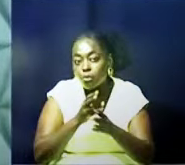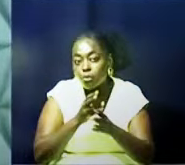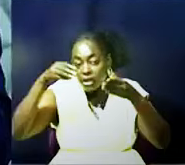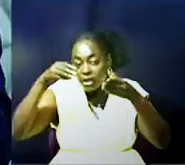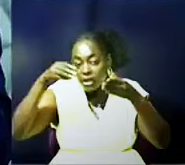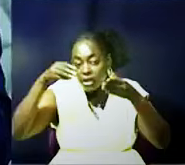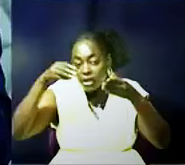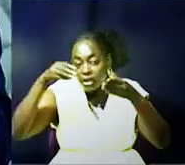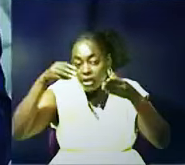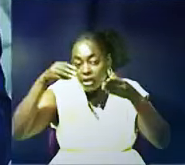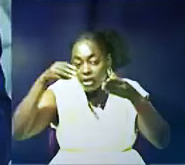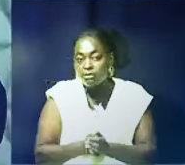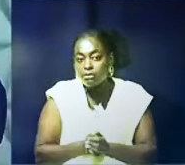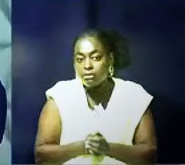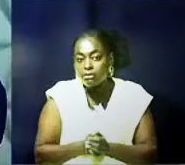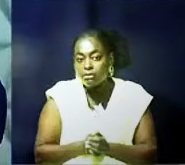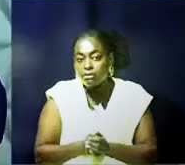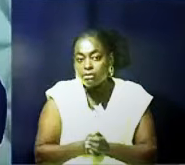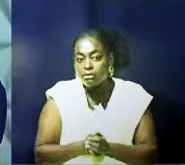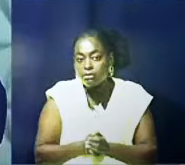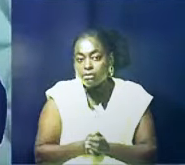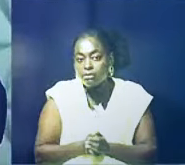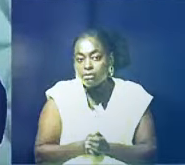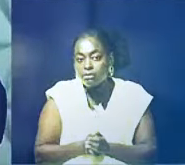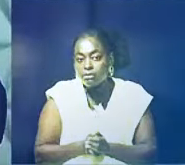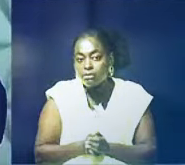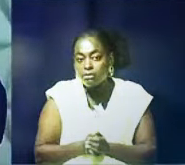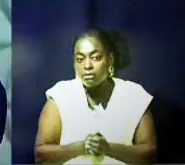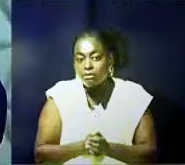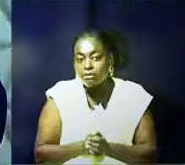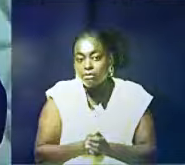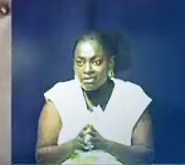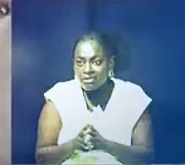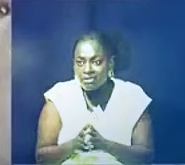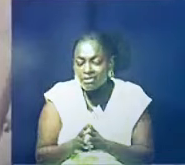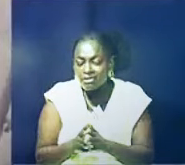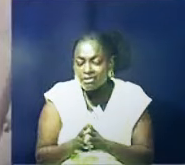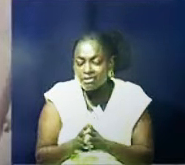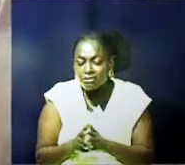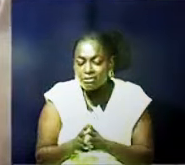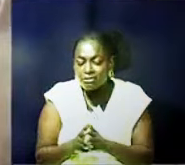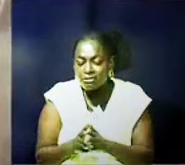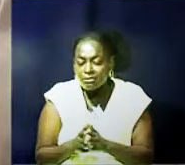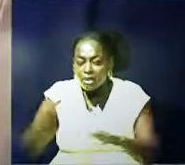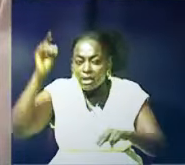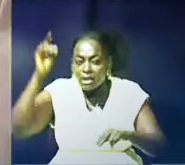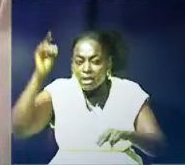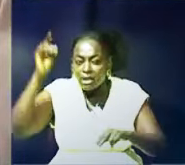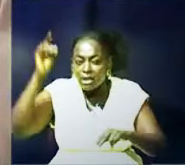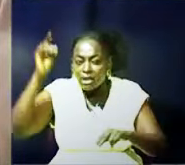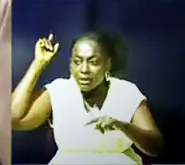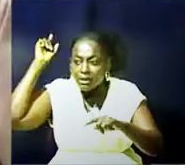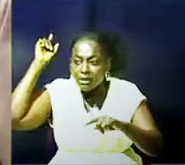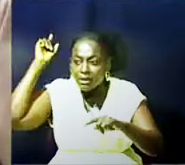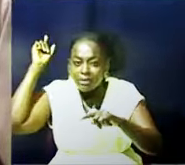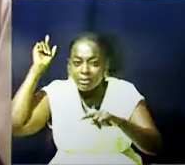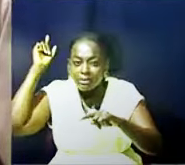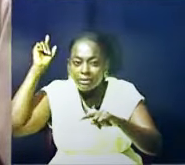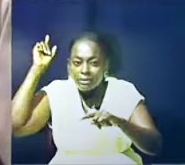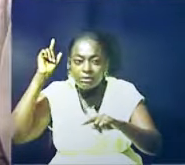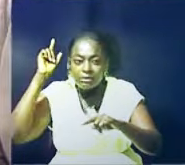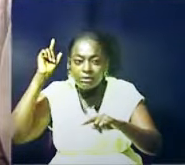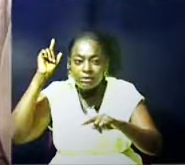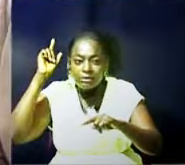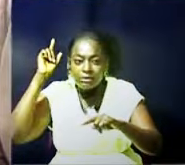Ordinary Christianity will not be able to attack it. Sadada Christosom no ain't mean